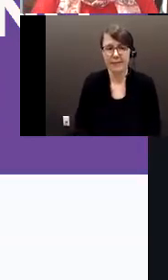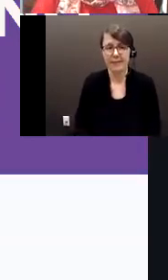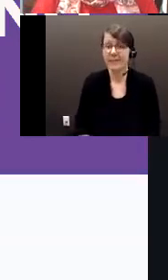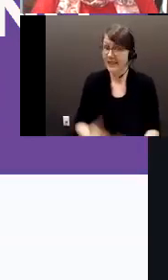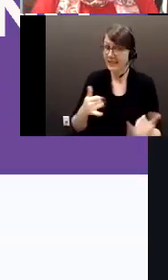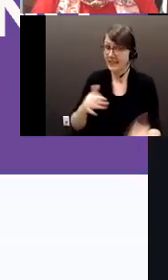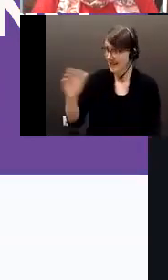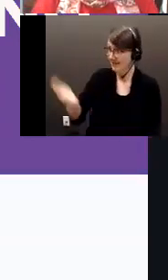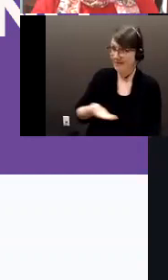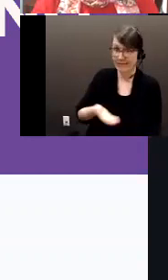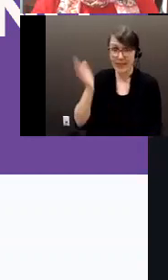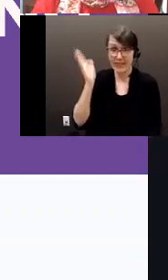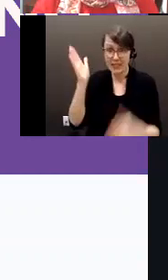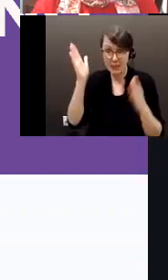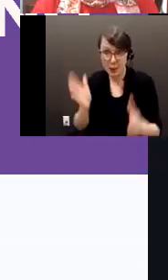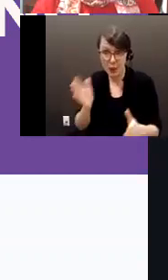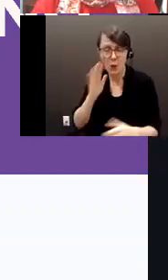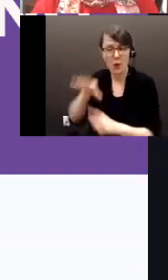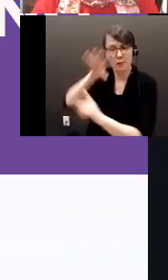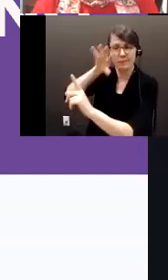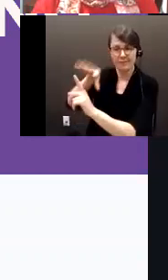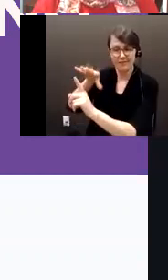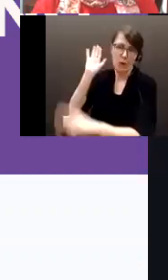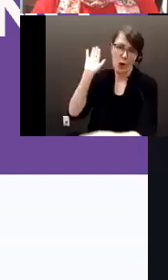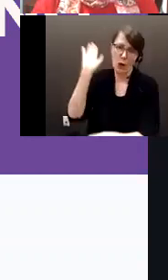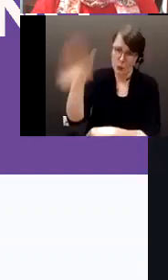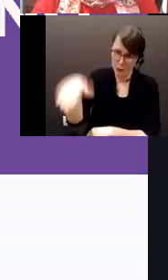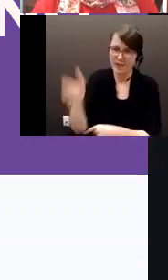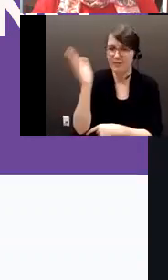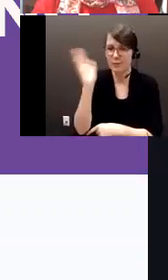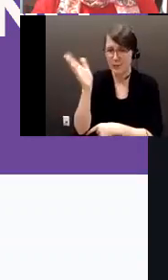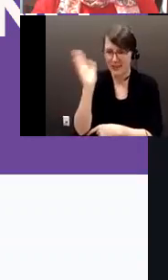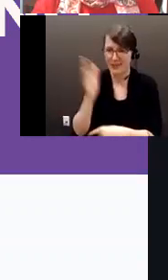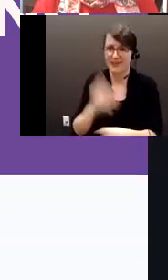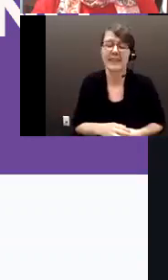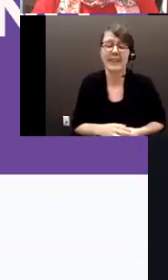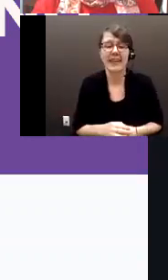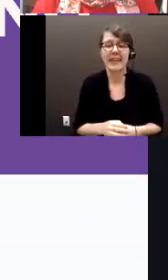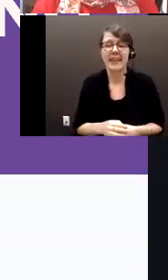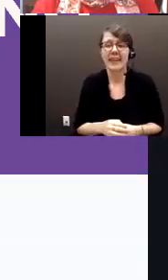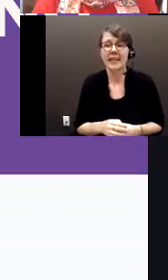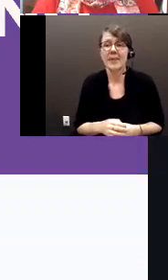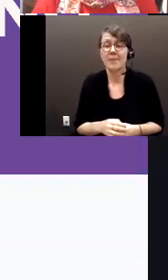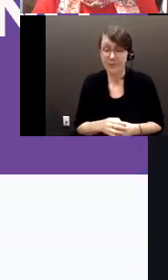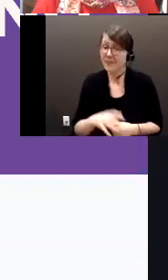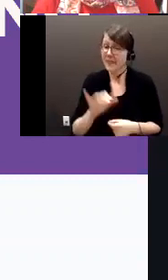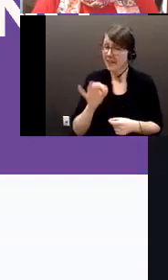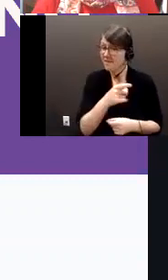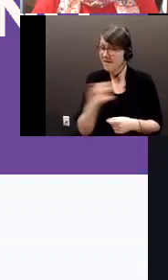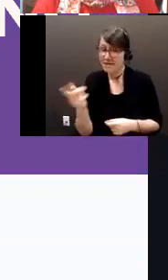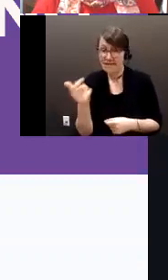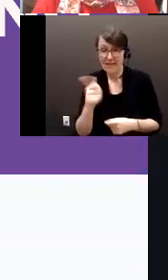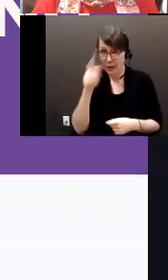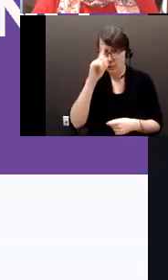will be visible during the whole presentation. And we encourage you to put your questions in the Q&A